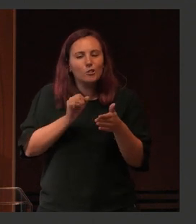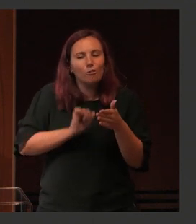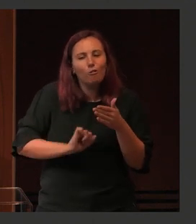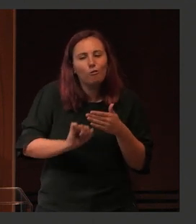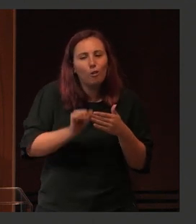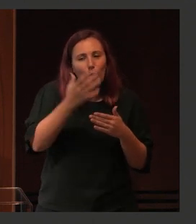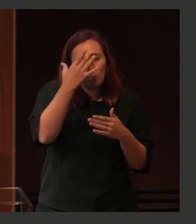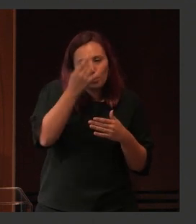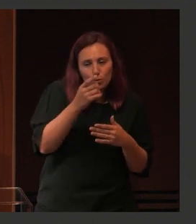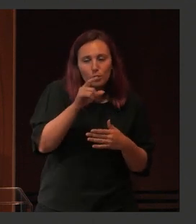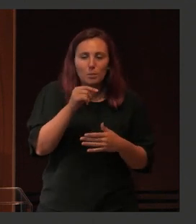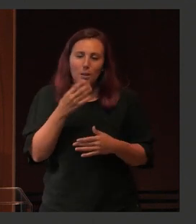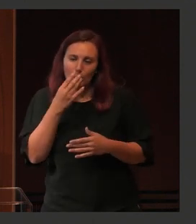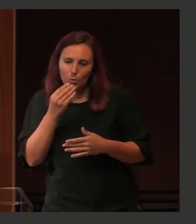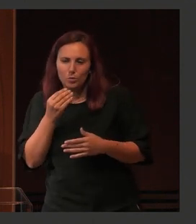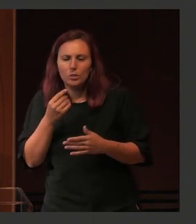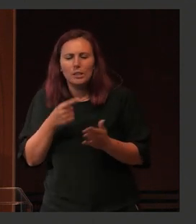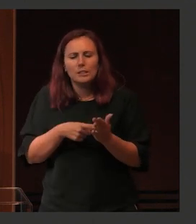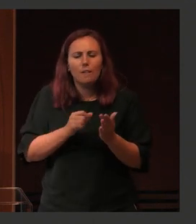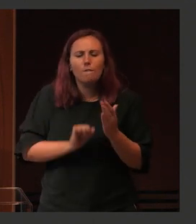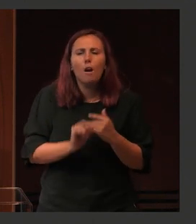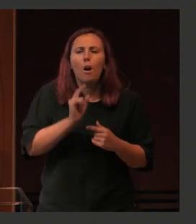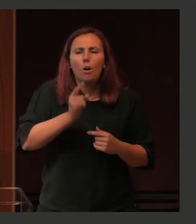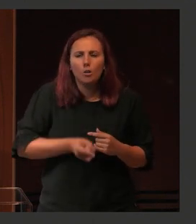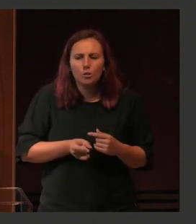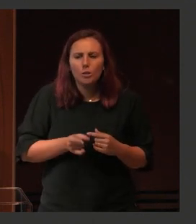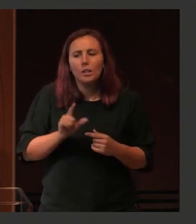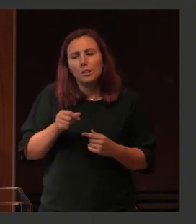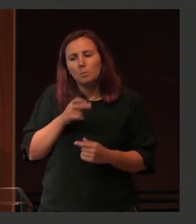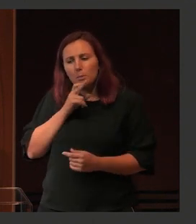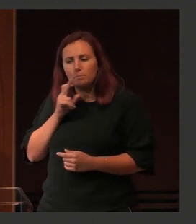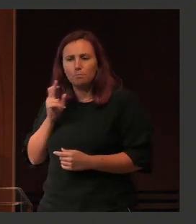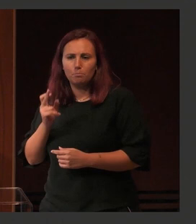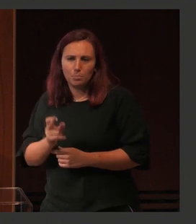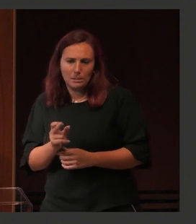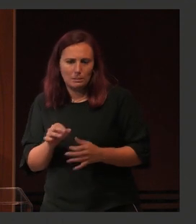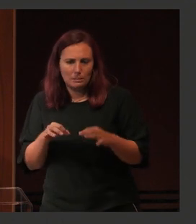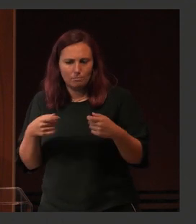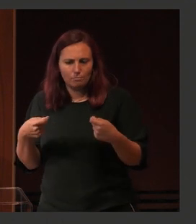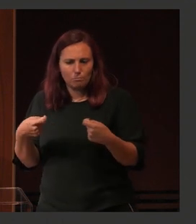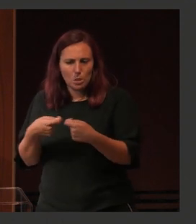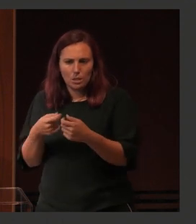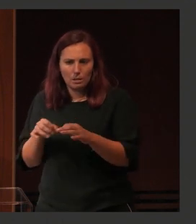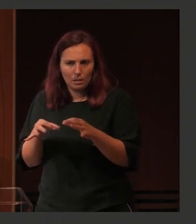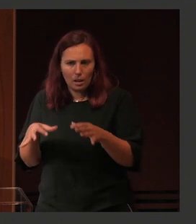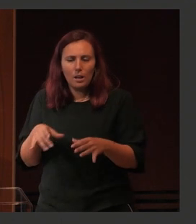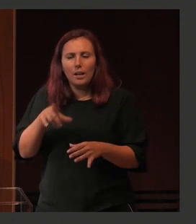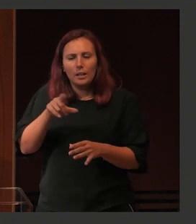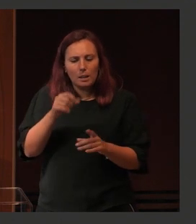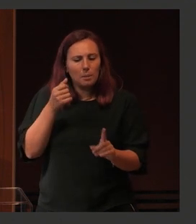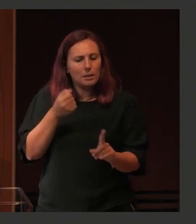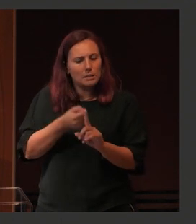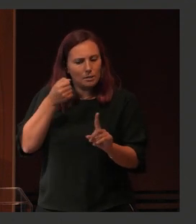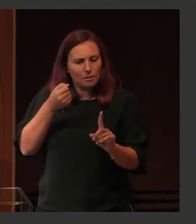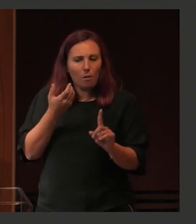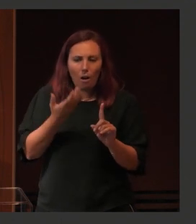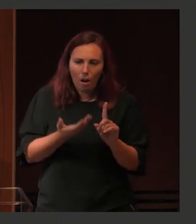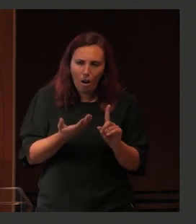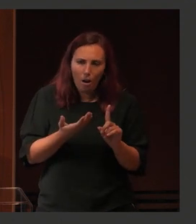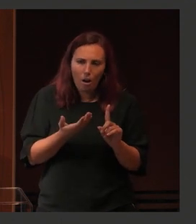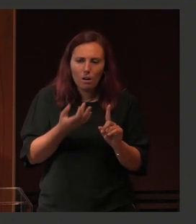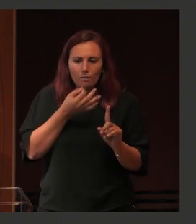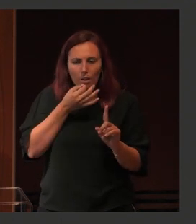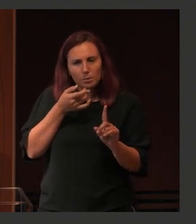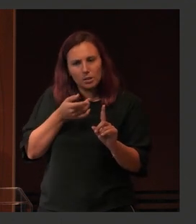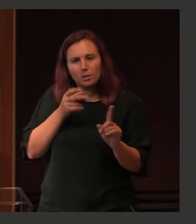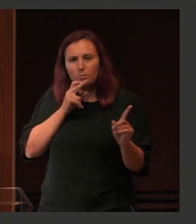and respond to the needs, of course, and respond to the challenges that we have just seen. I